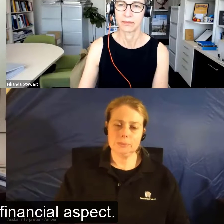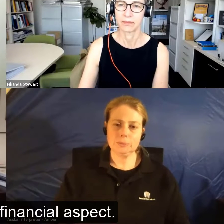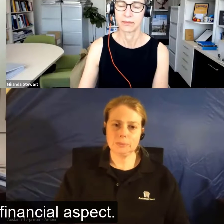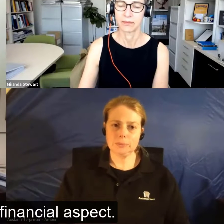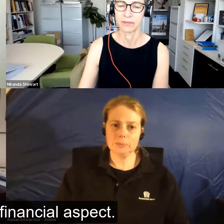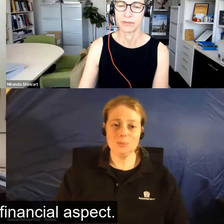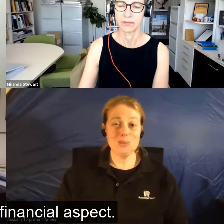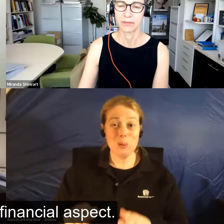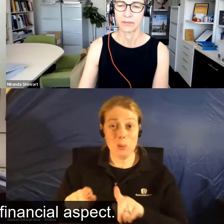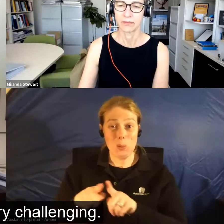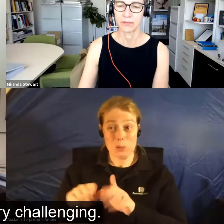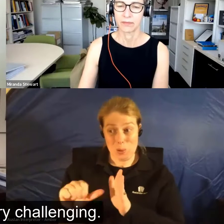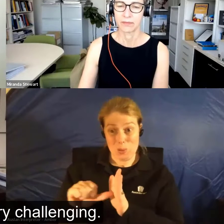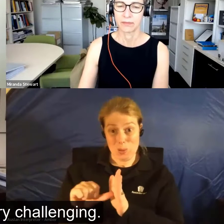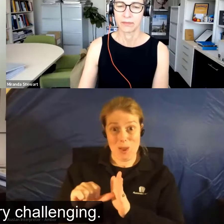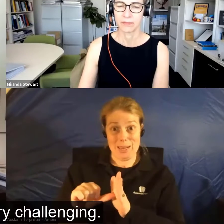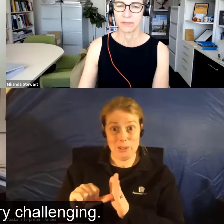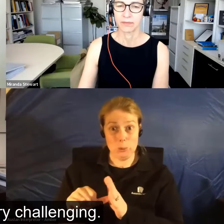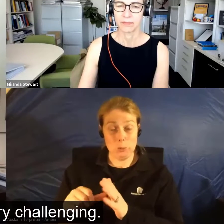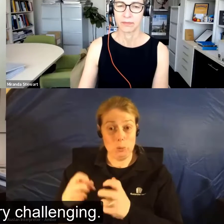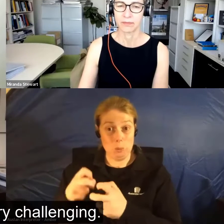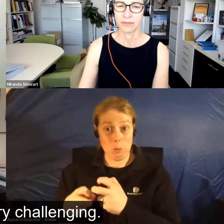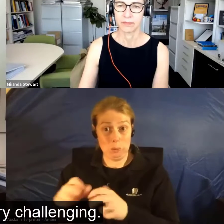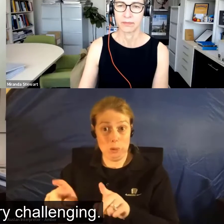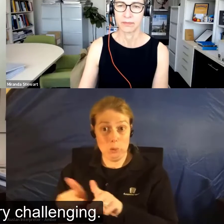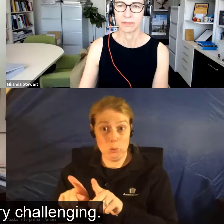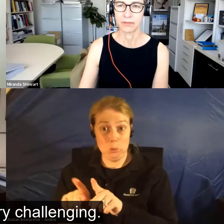the financial aspect. So,